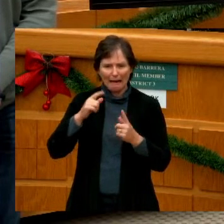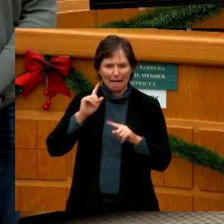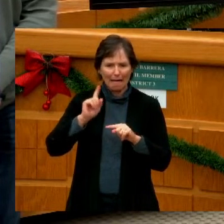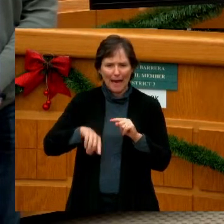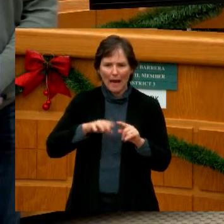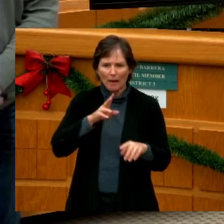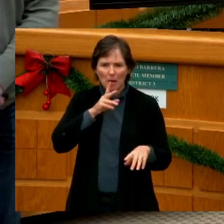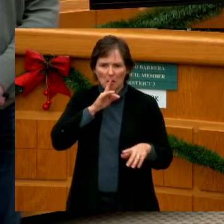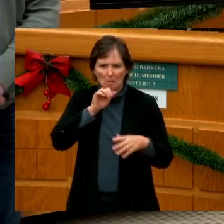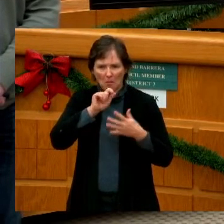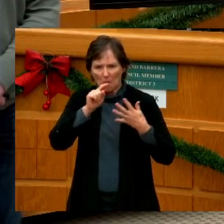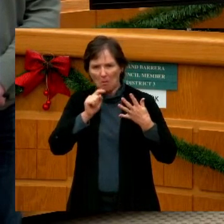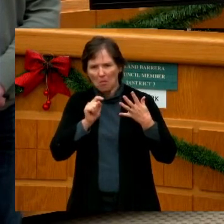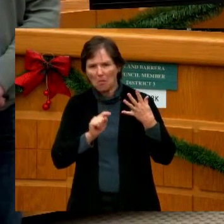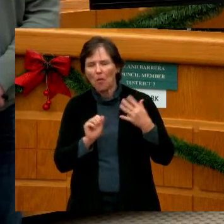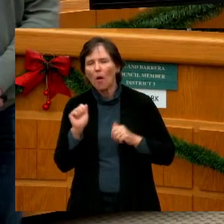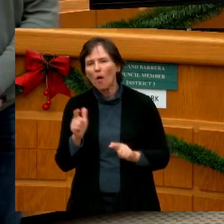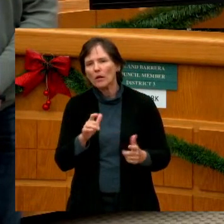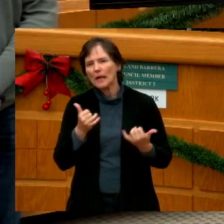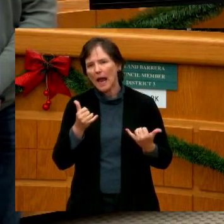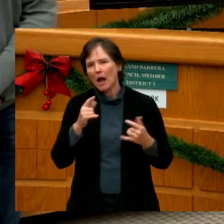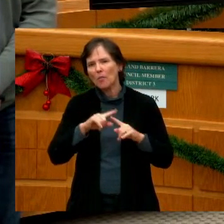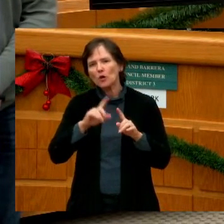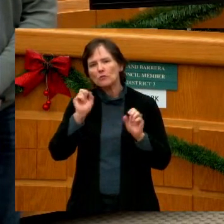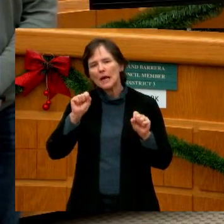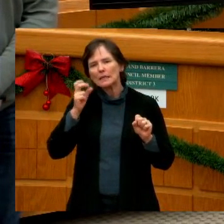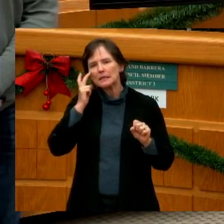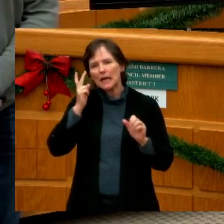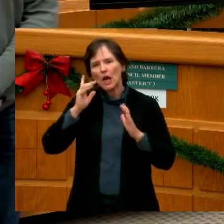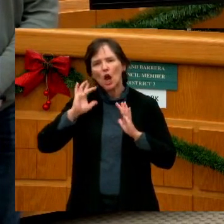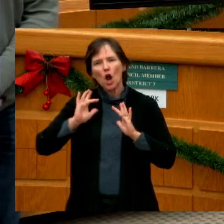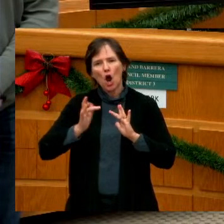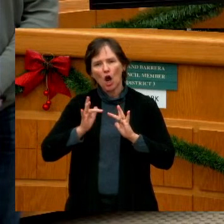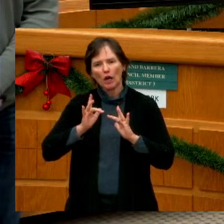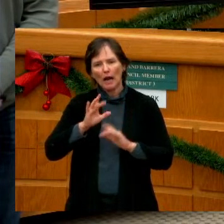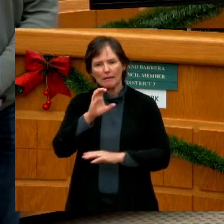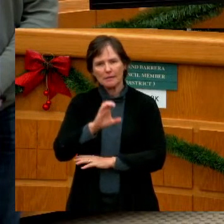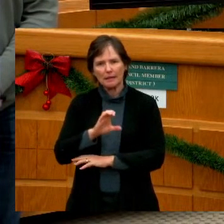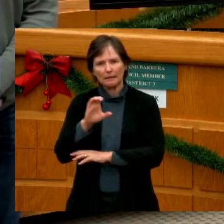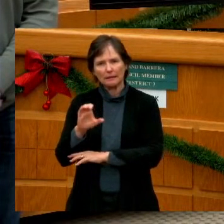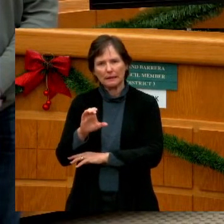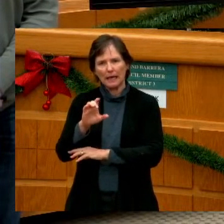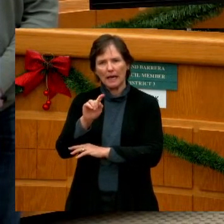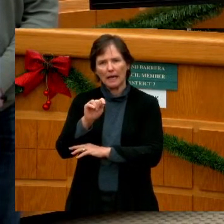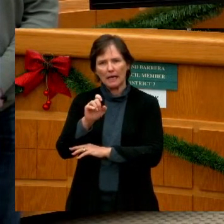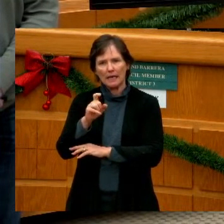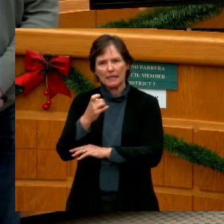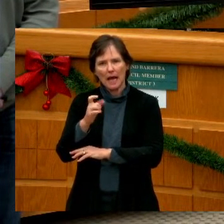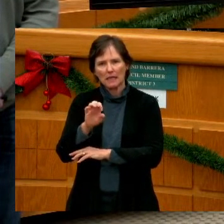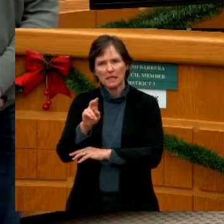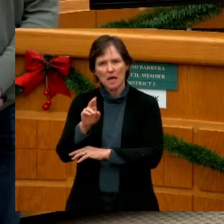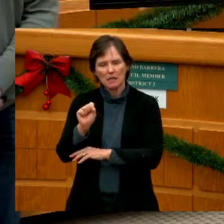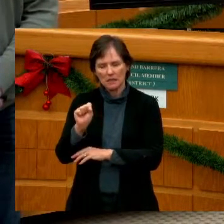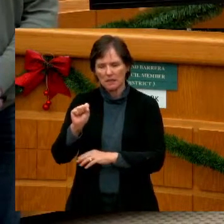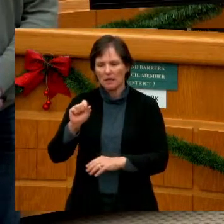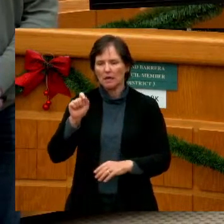of my head, but we do have that posted on our website, so they can get it at cctexas.com.